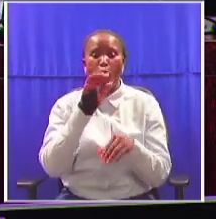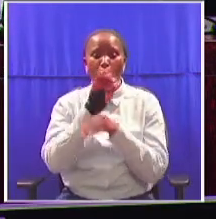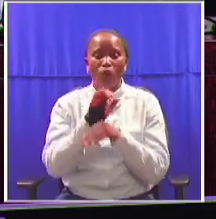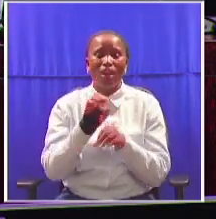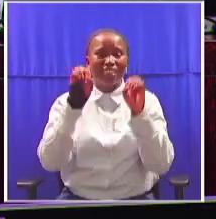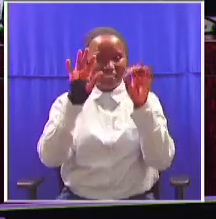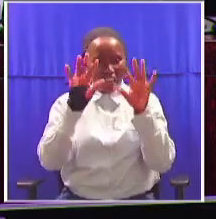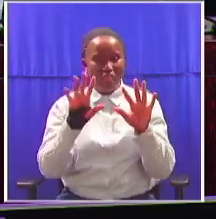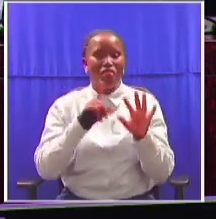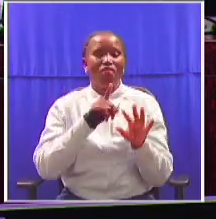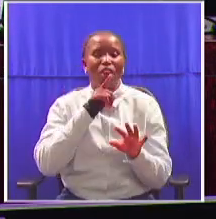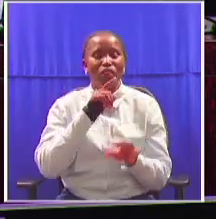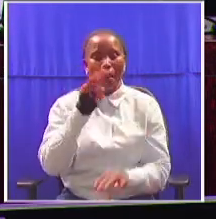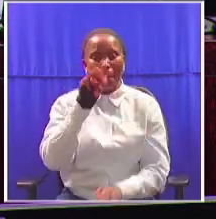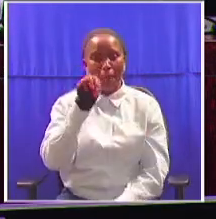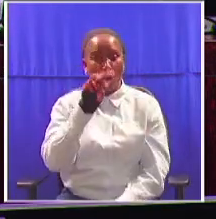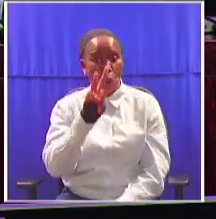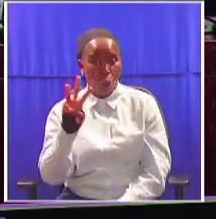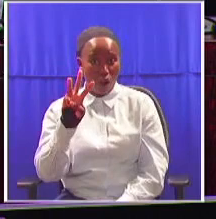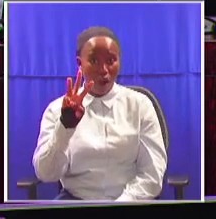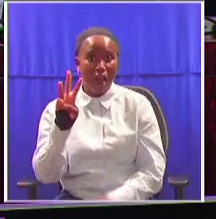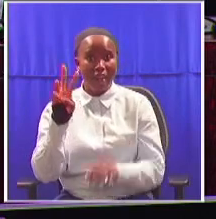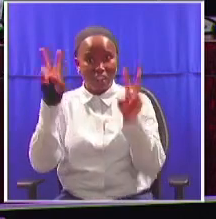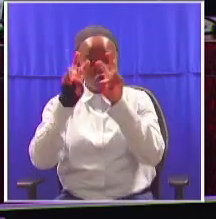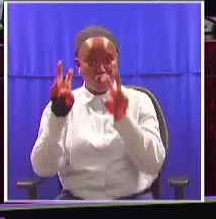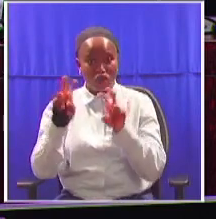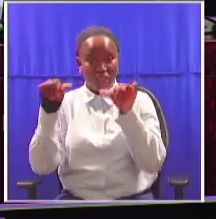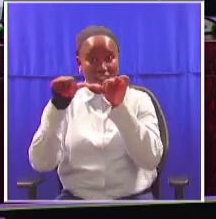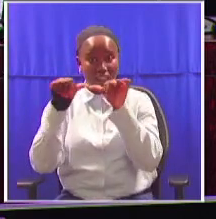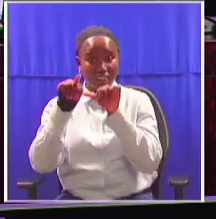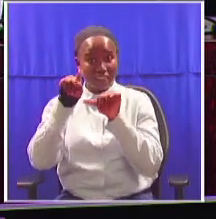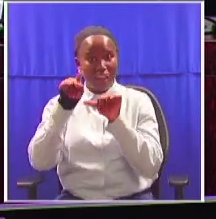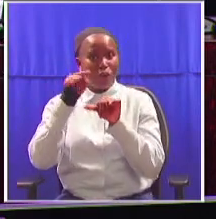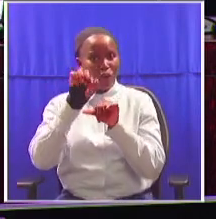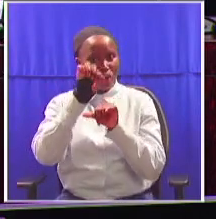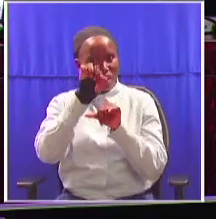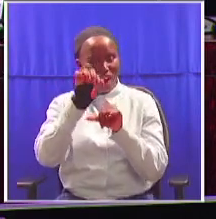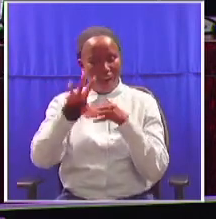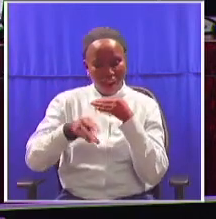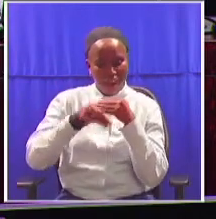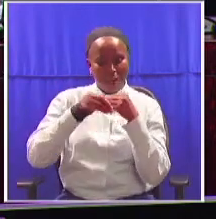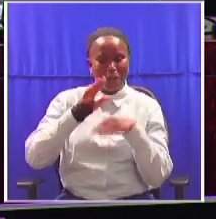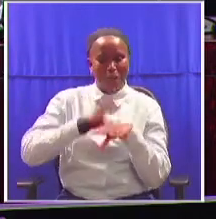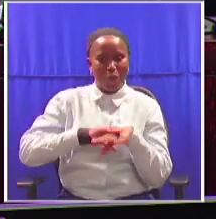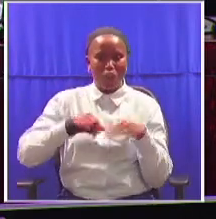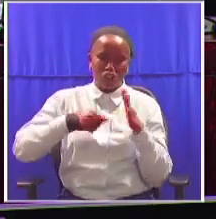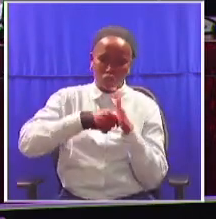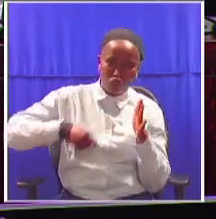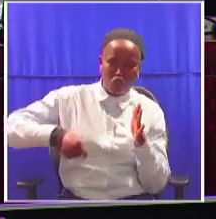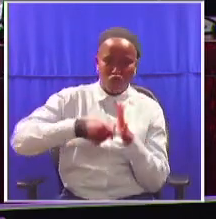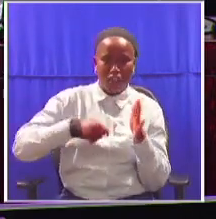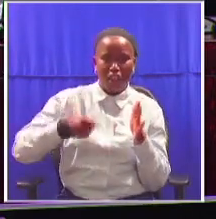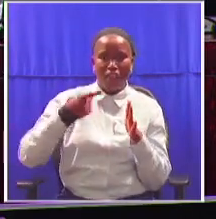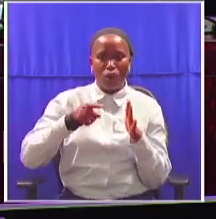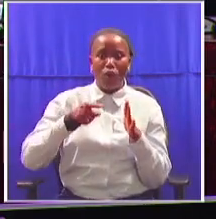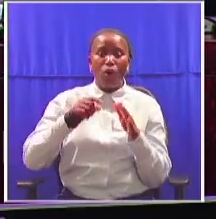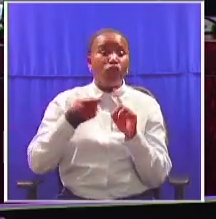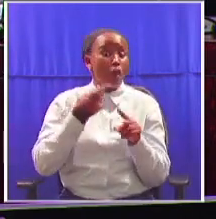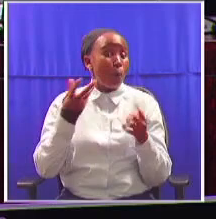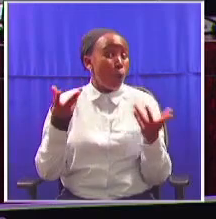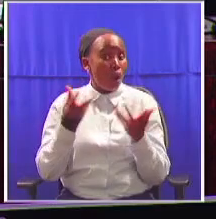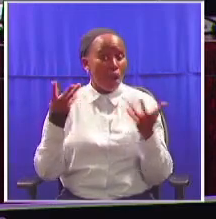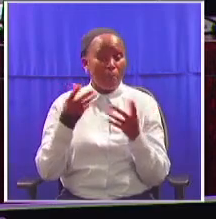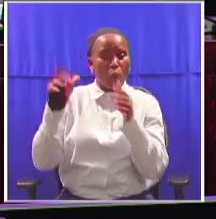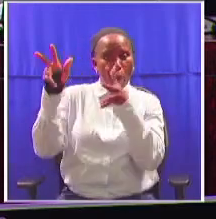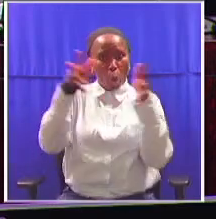10,000 megawatts of additional generation capacity from wind, solar,